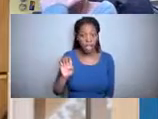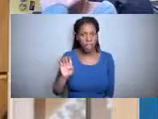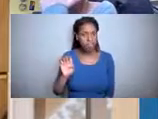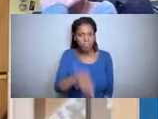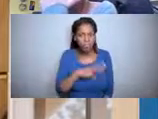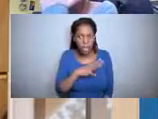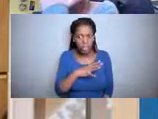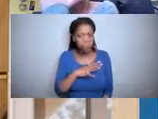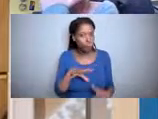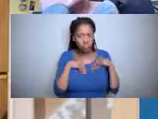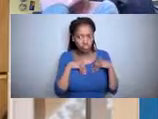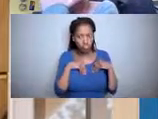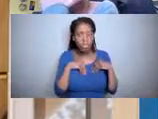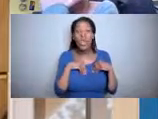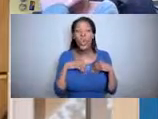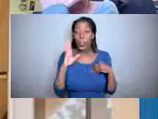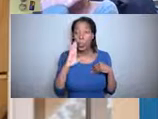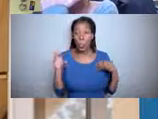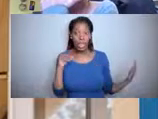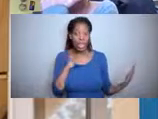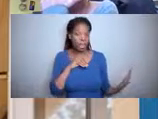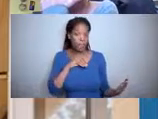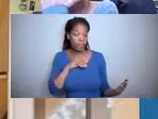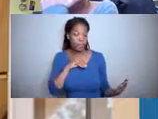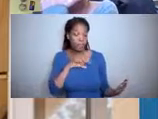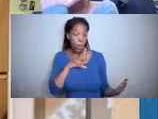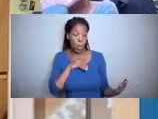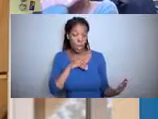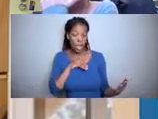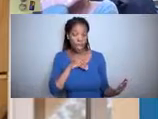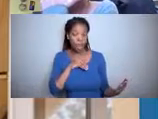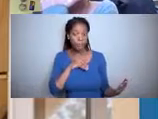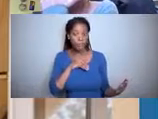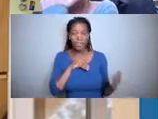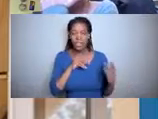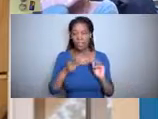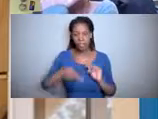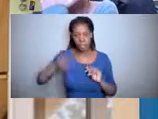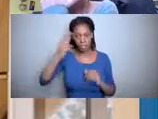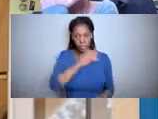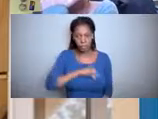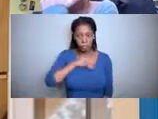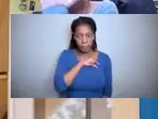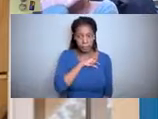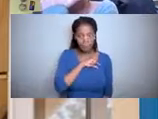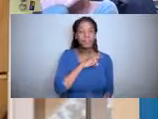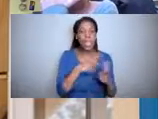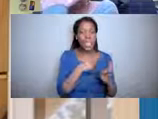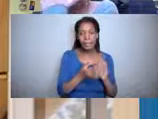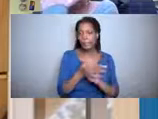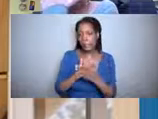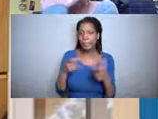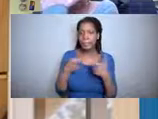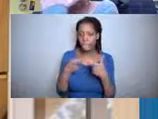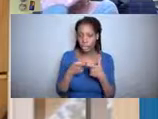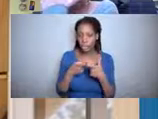would have it photograph um at a real high uh quality uh then turn it into a digital file that could